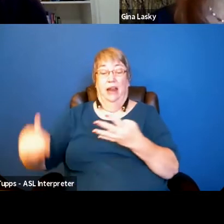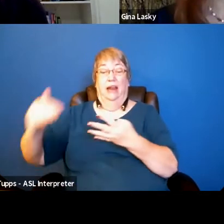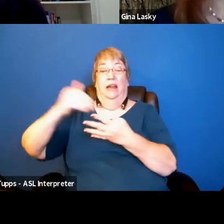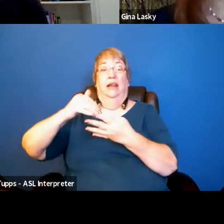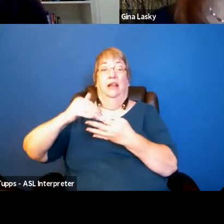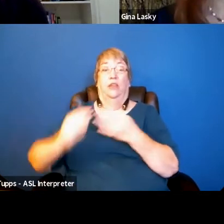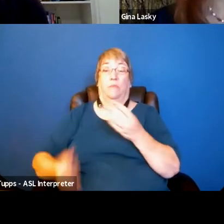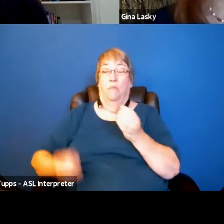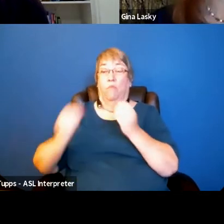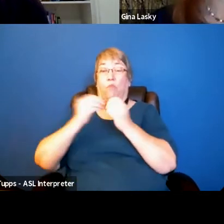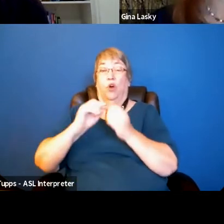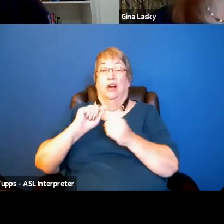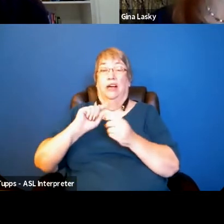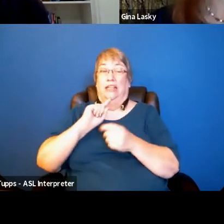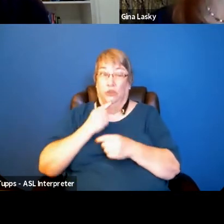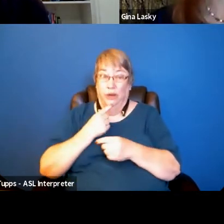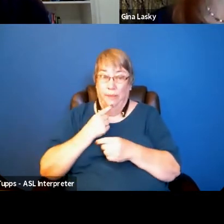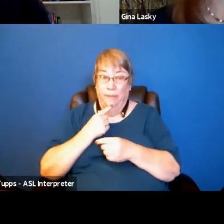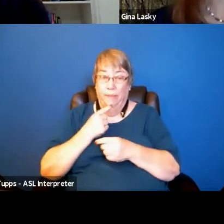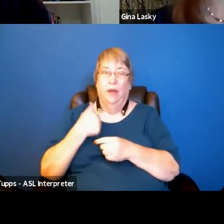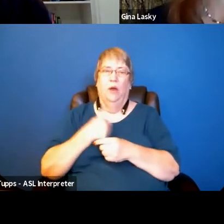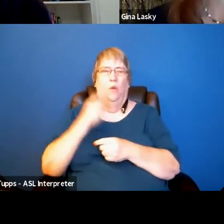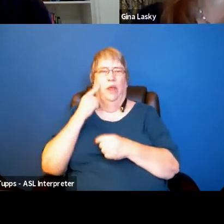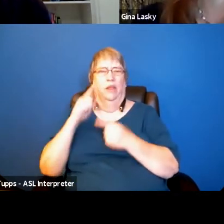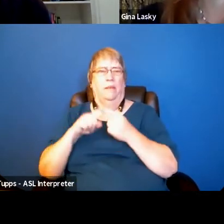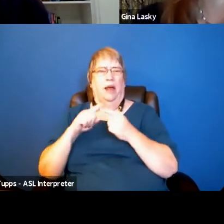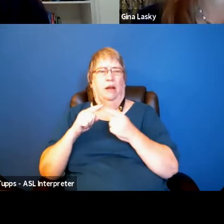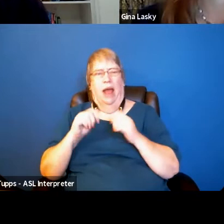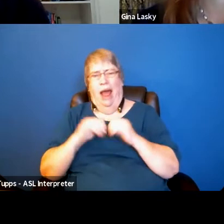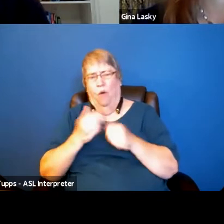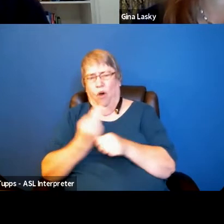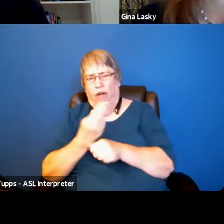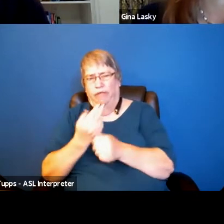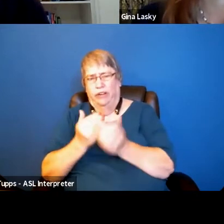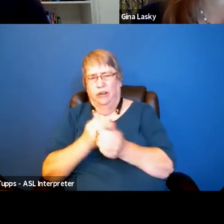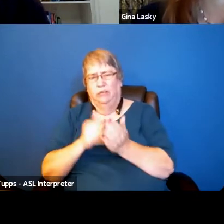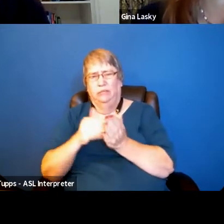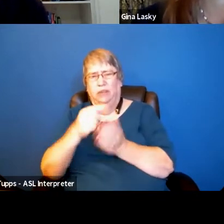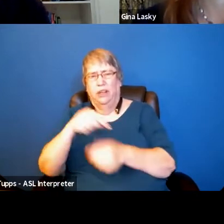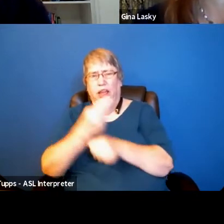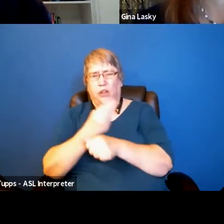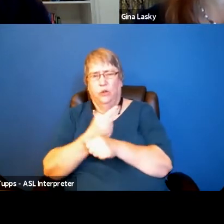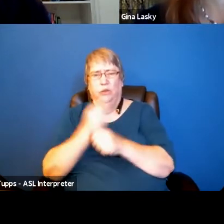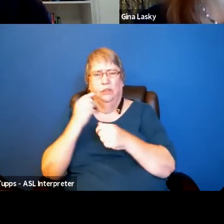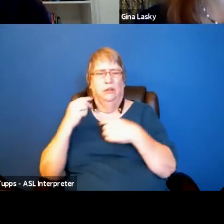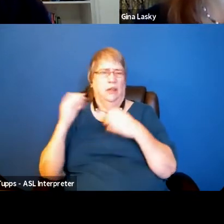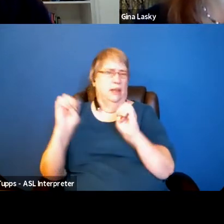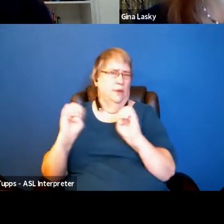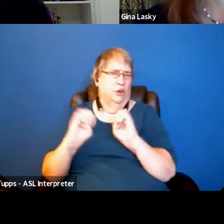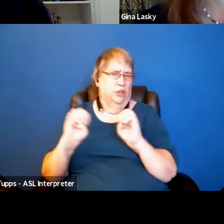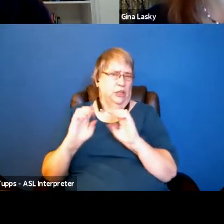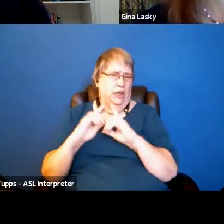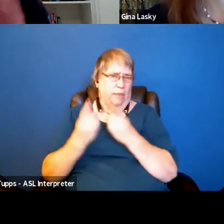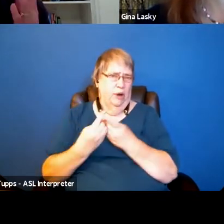we looked at the rate of emergency department utilization for behavioral health, as well as the rates of death